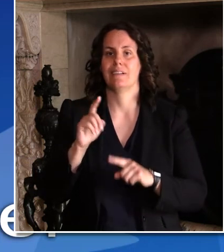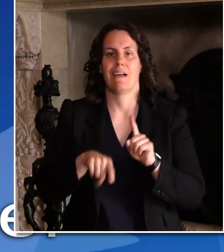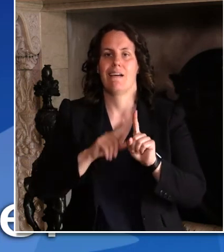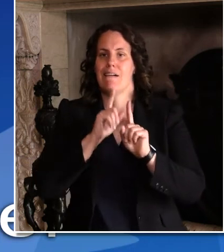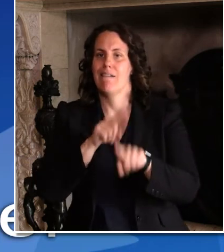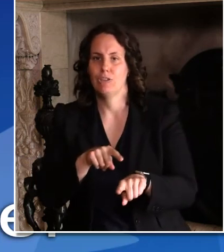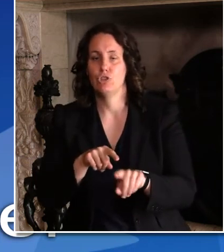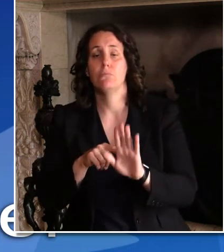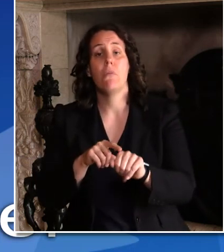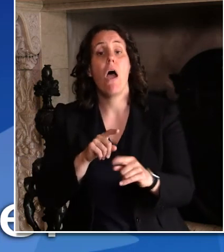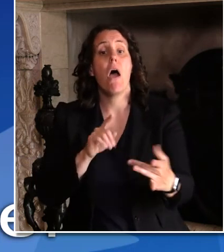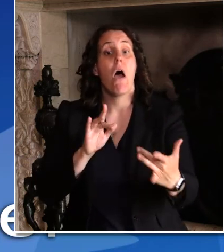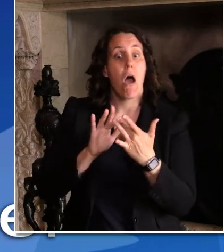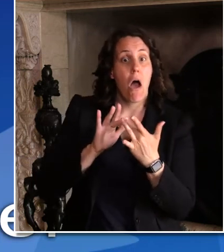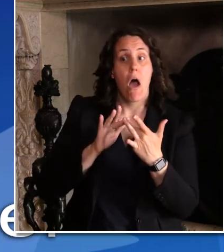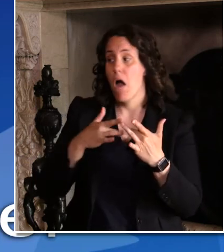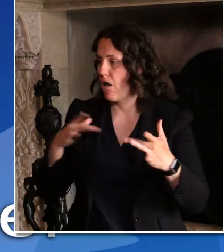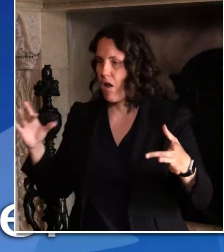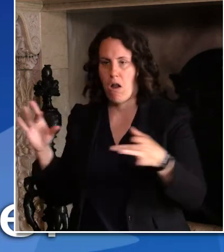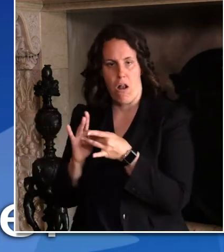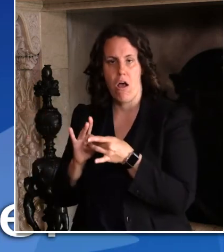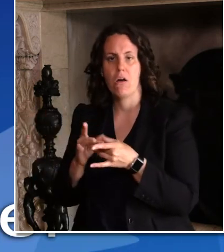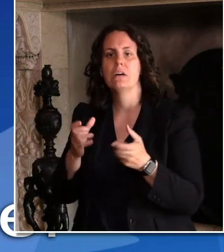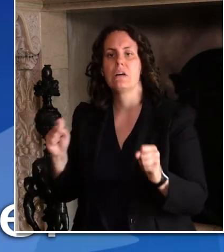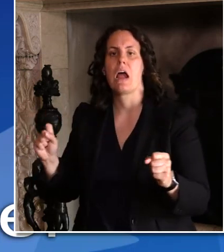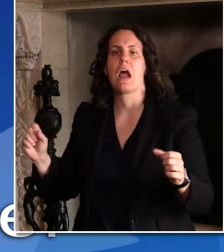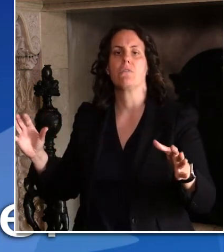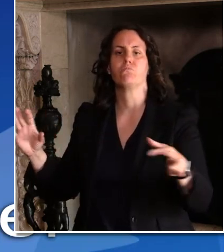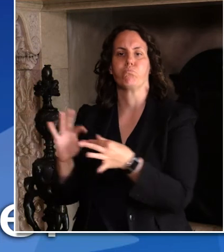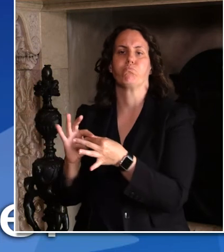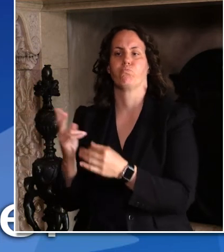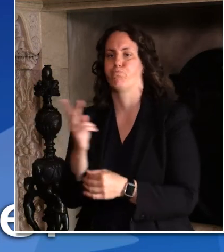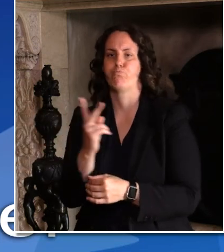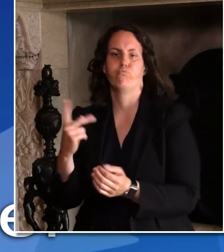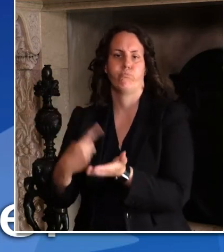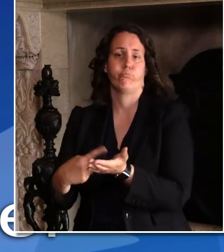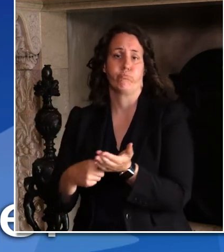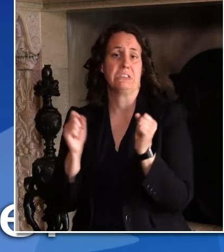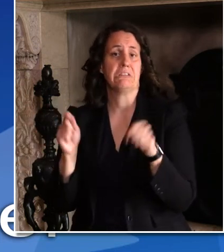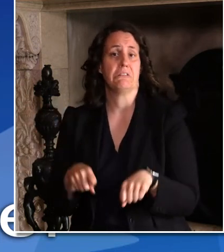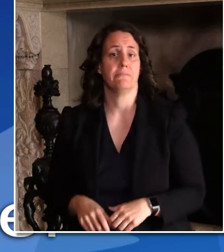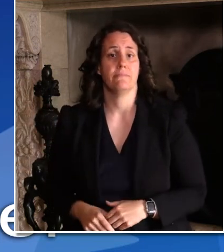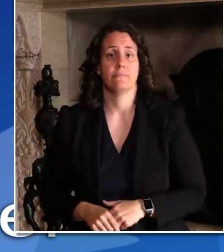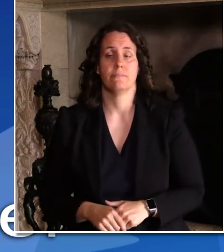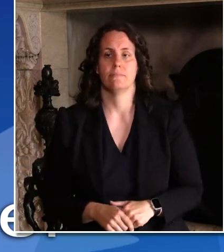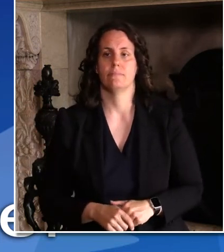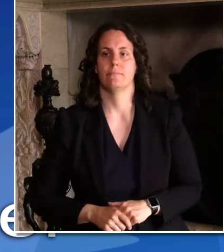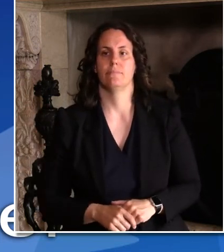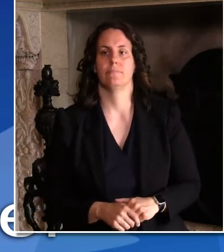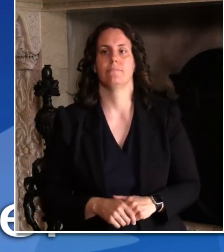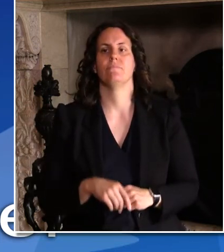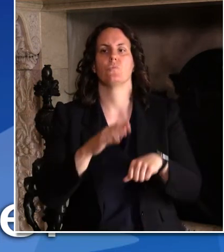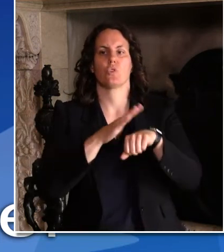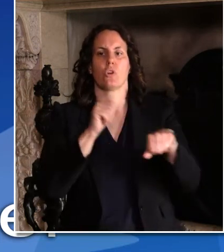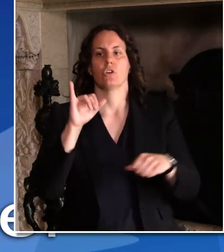you. And we'll move on then to Jessica Van Egren from Up North News. Jessica?